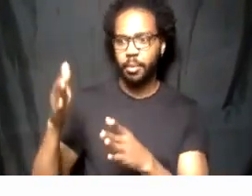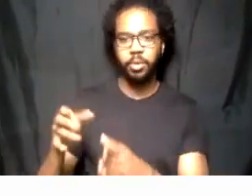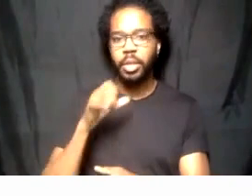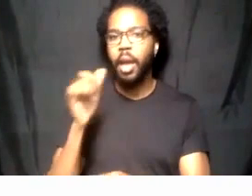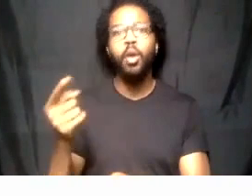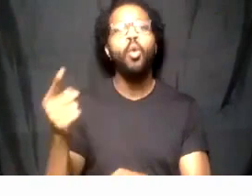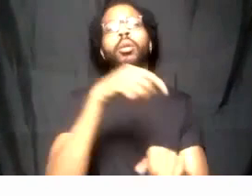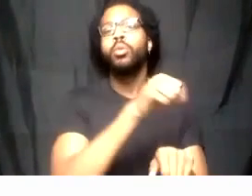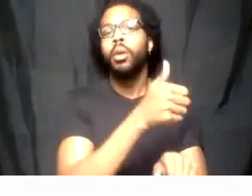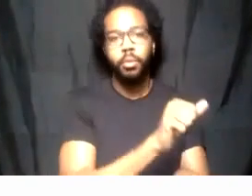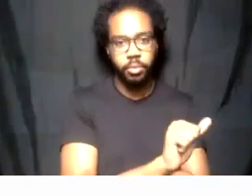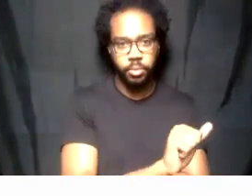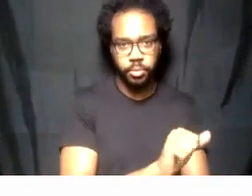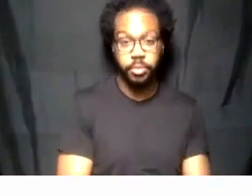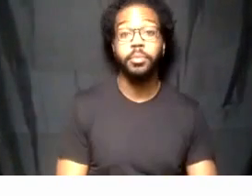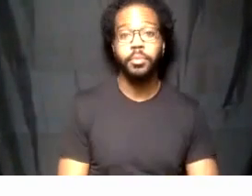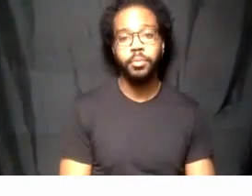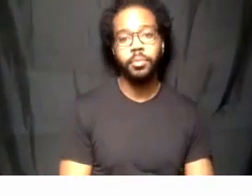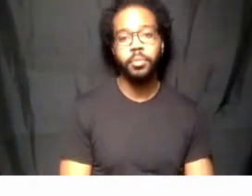else.